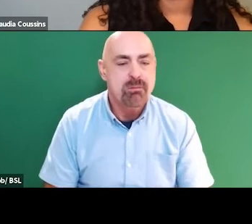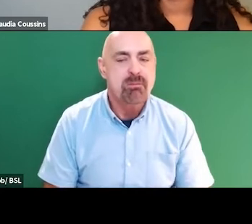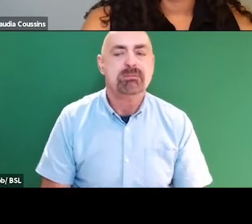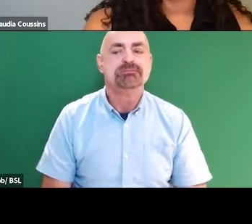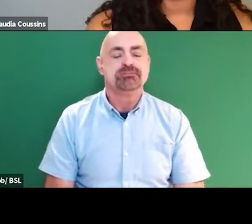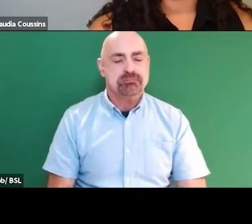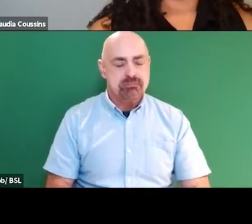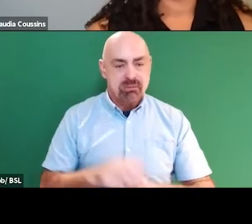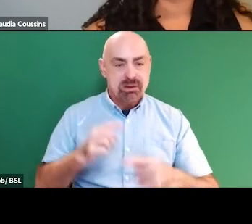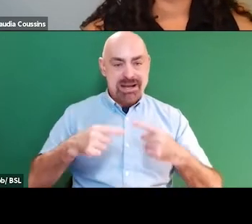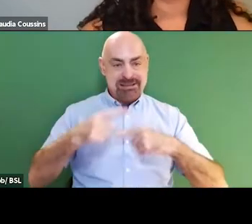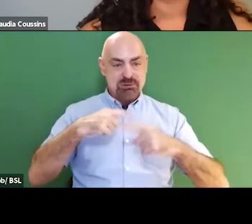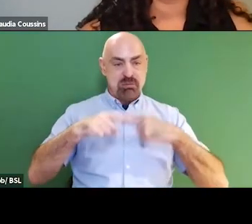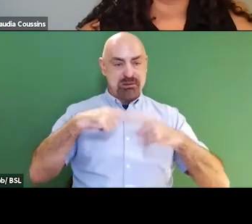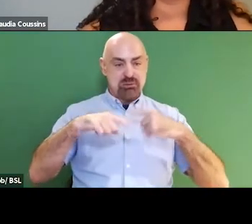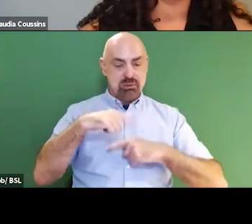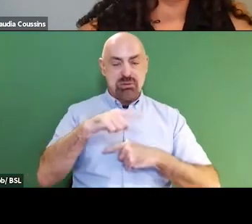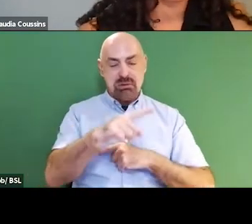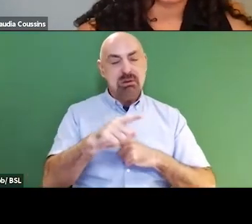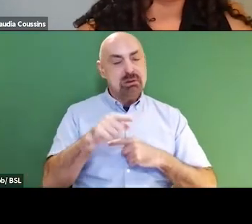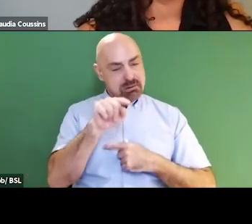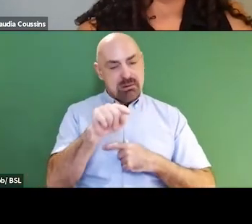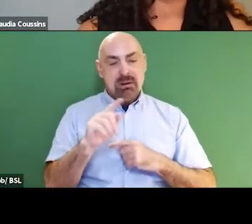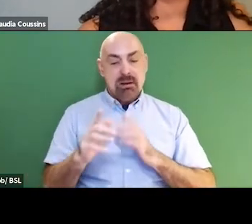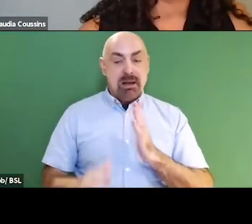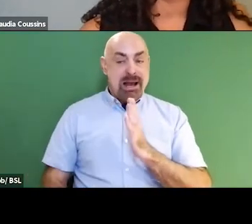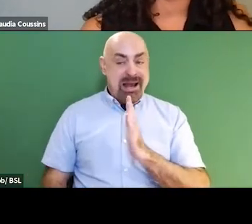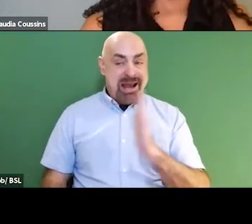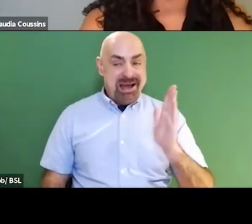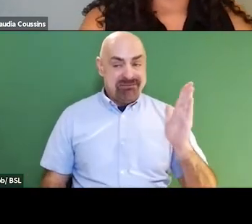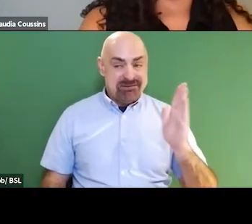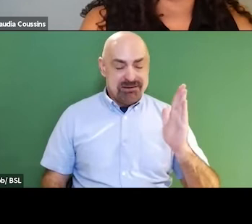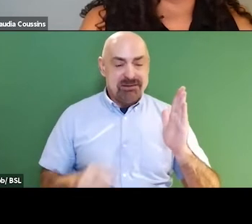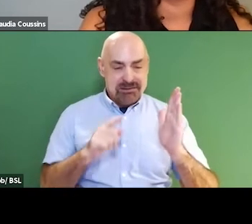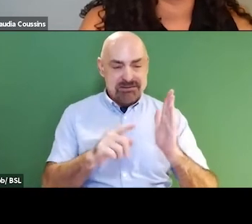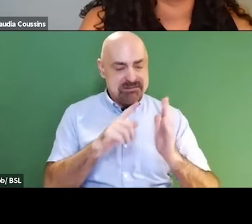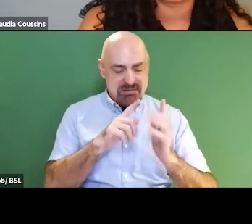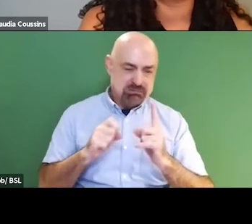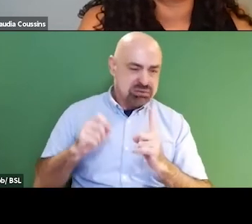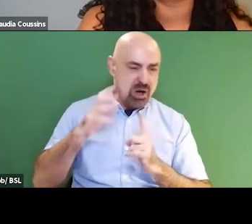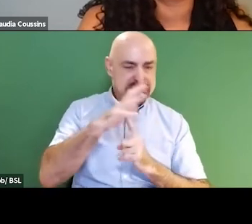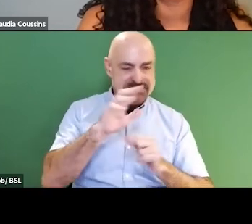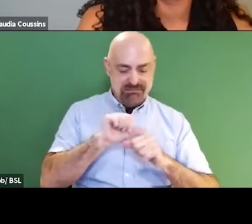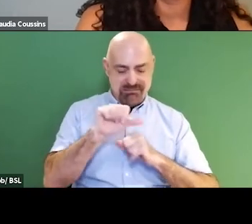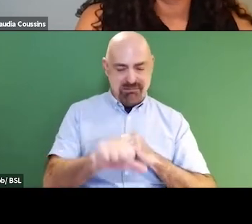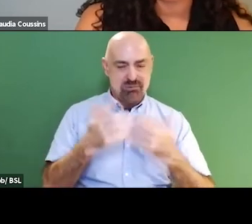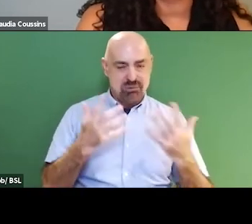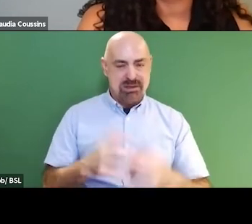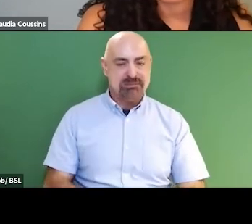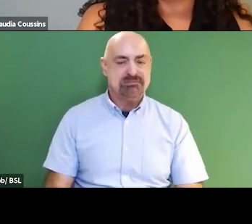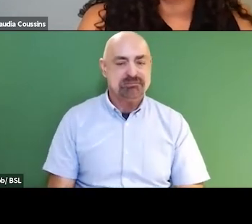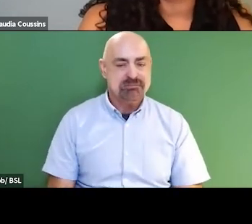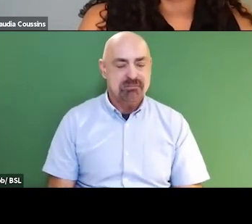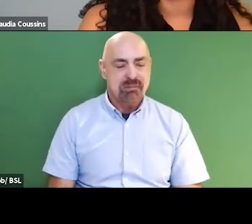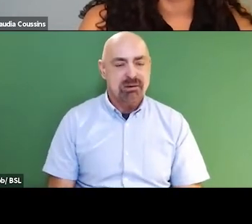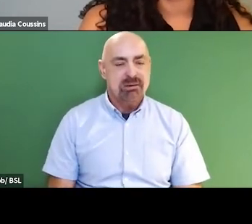Going back to the topic-based implementation modules, you can see on the left the modules we plan to prioritize after today. And on